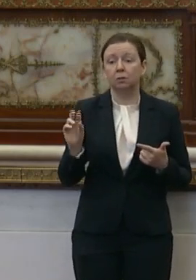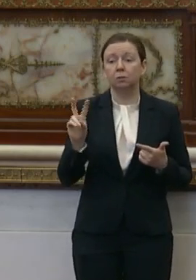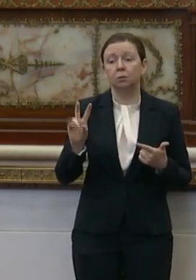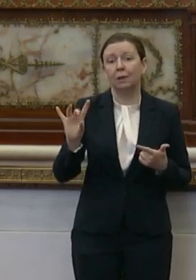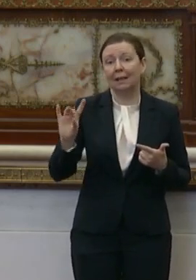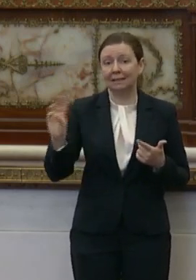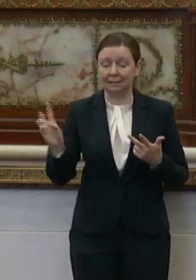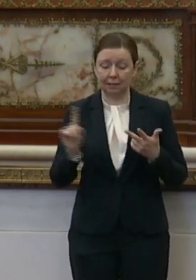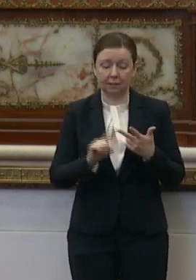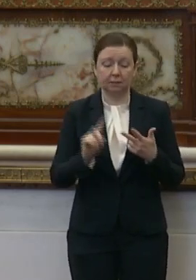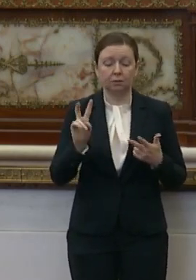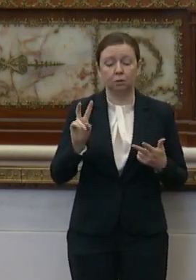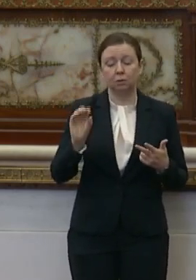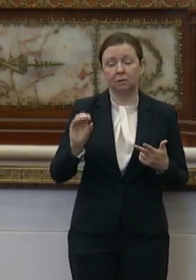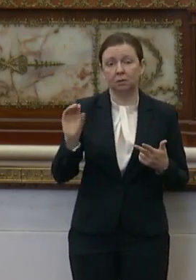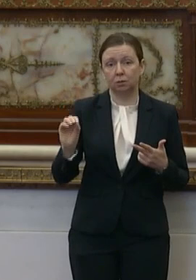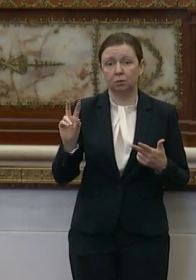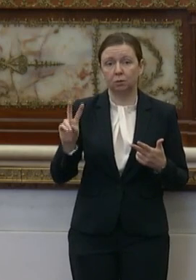200286,